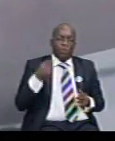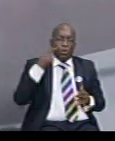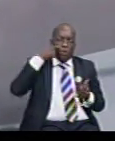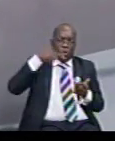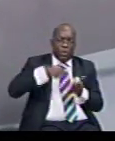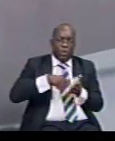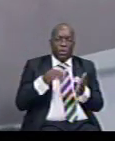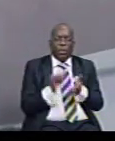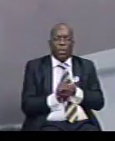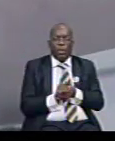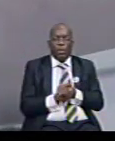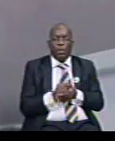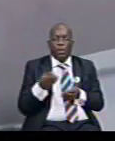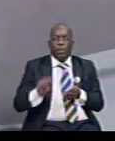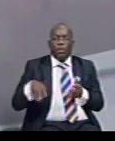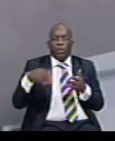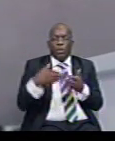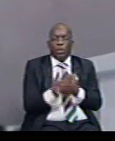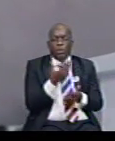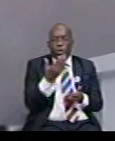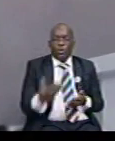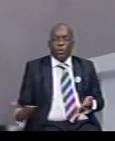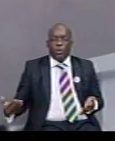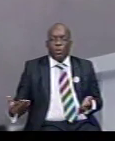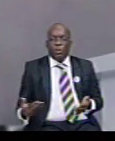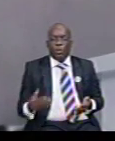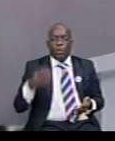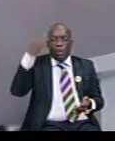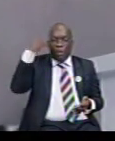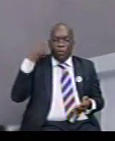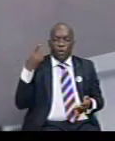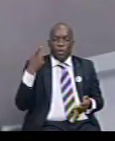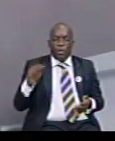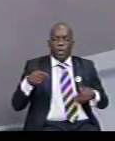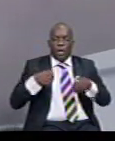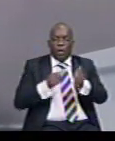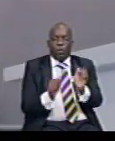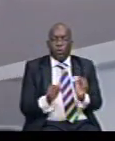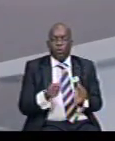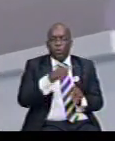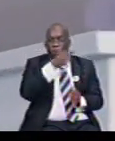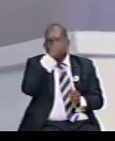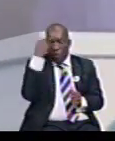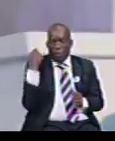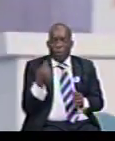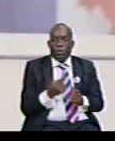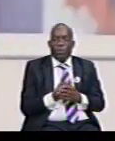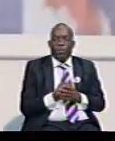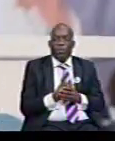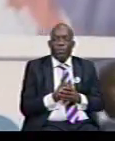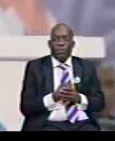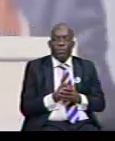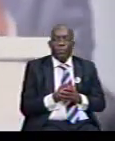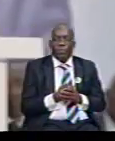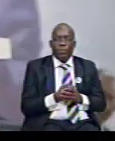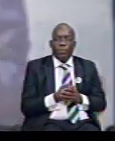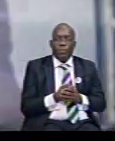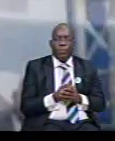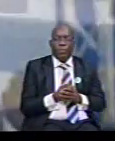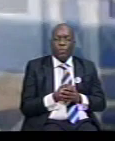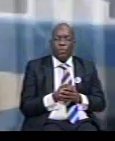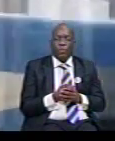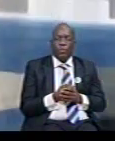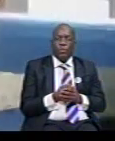a new thing for the apostles, because whenever Jesus went to